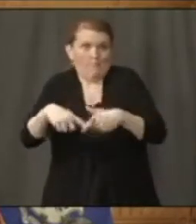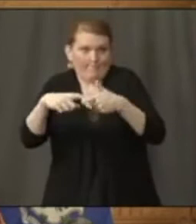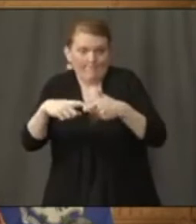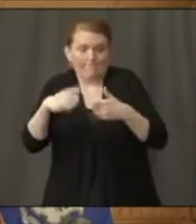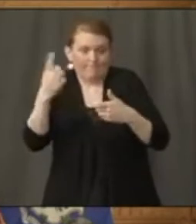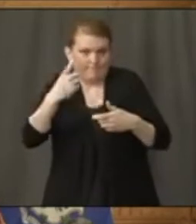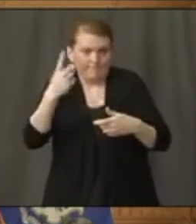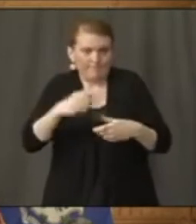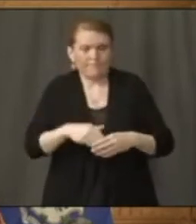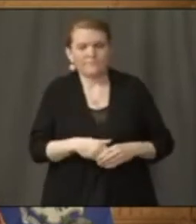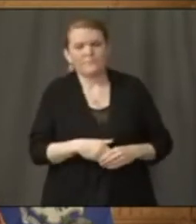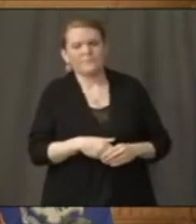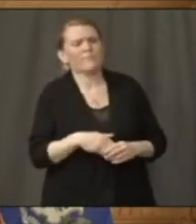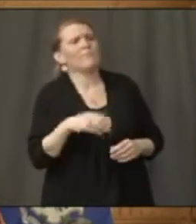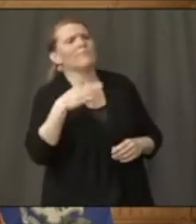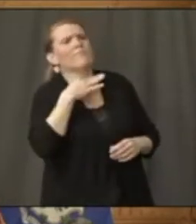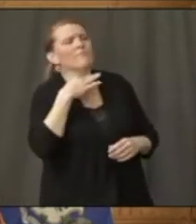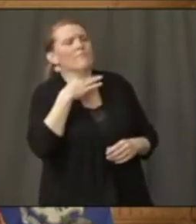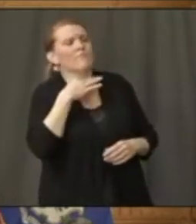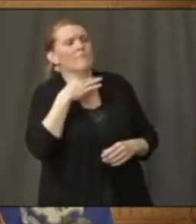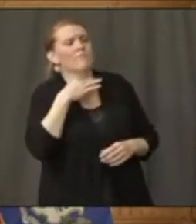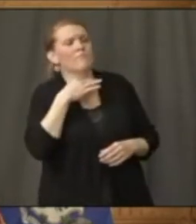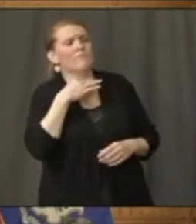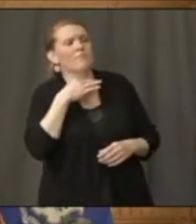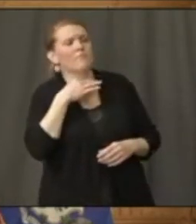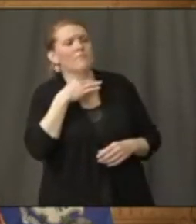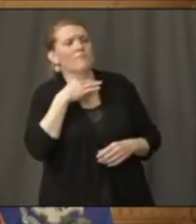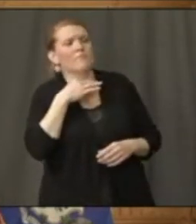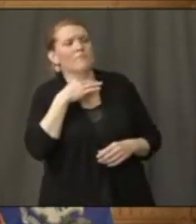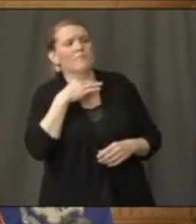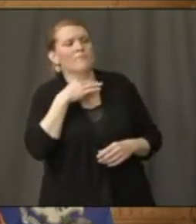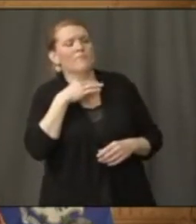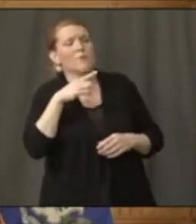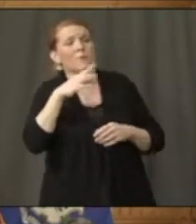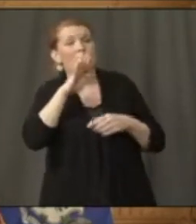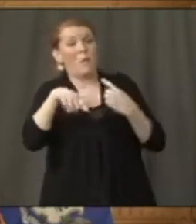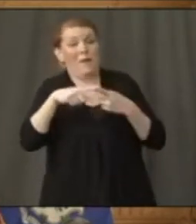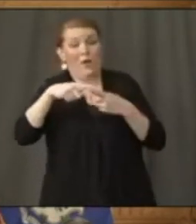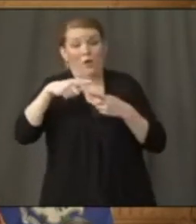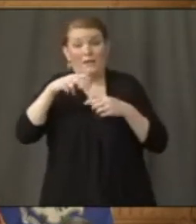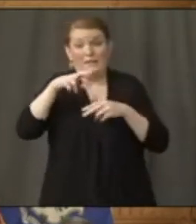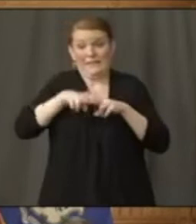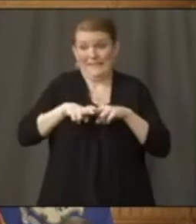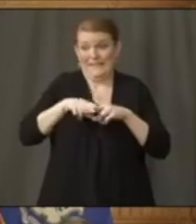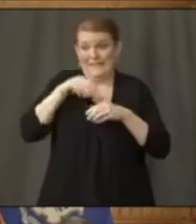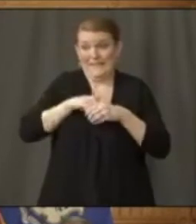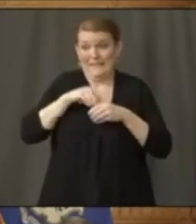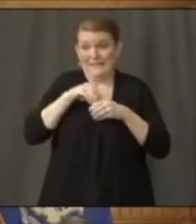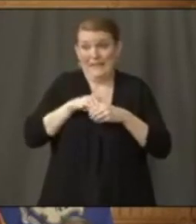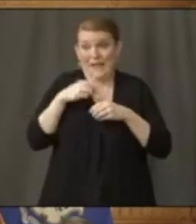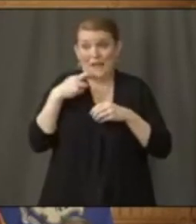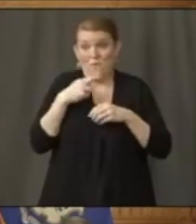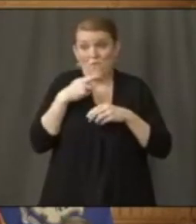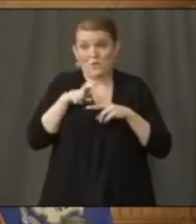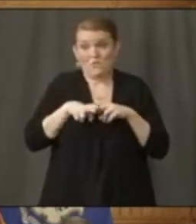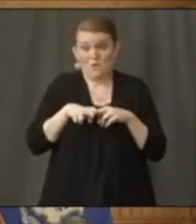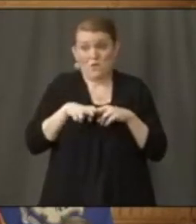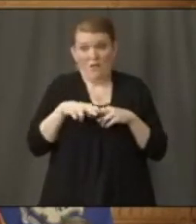think you could do that safely on May 20th or sometime before June 20th?